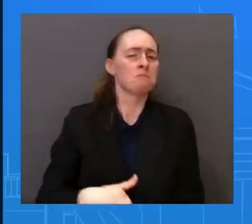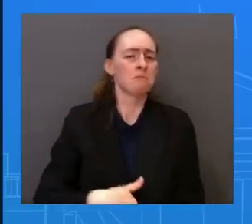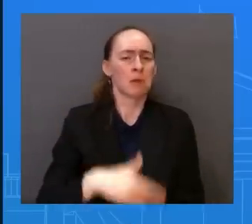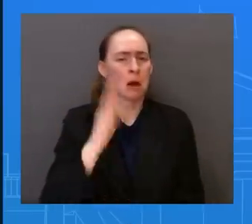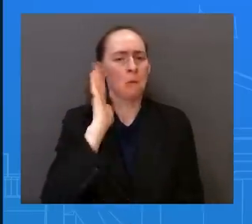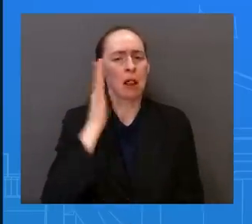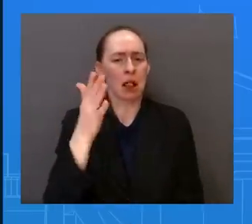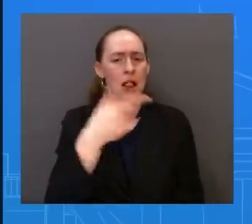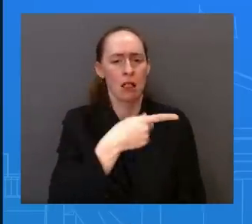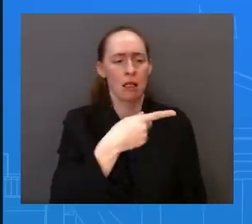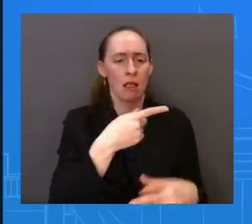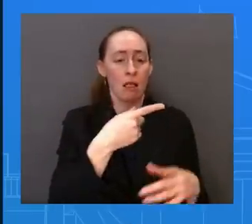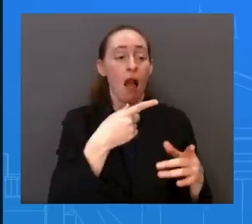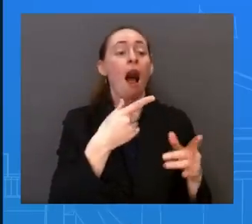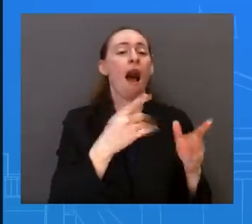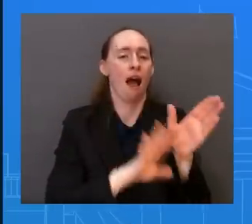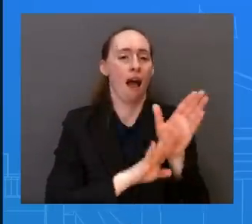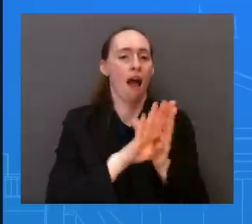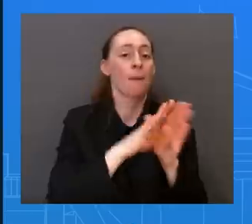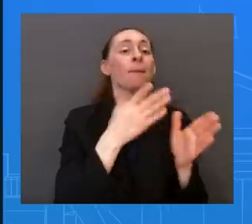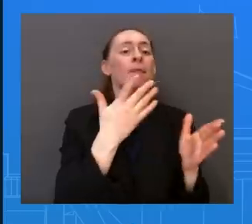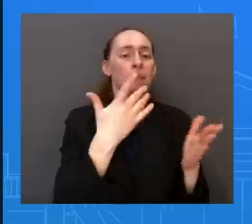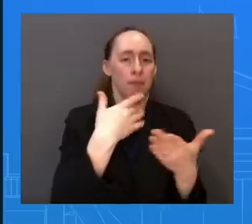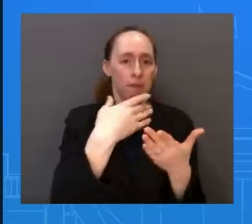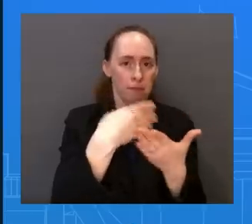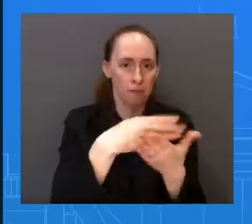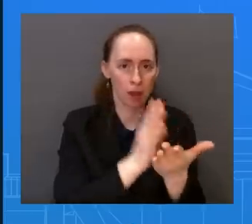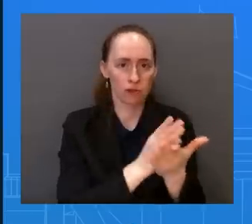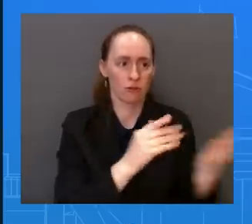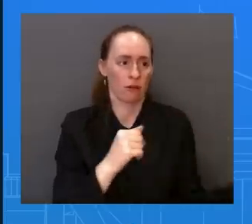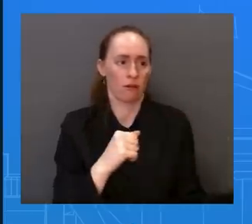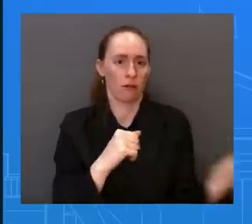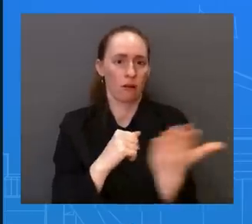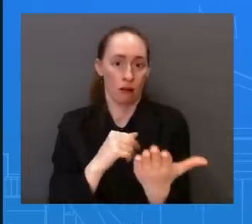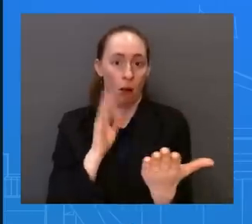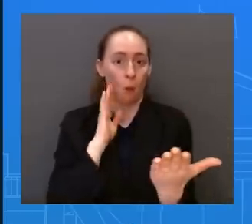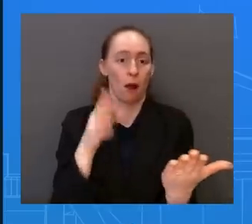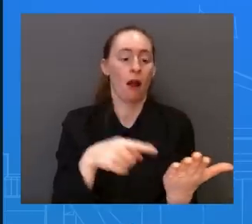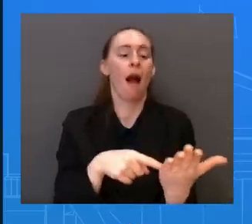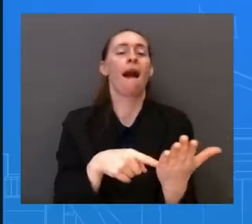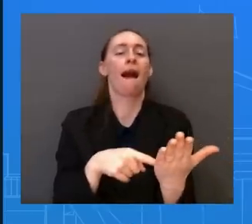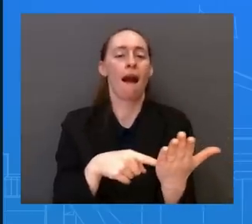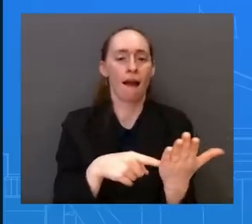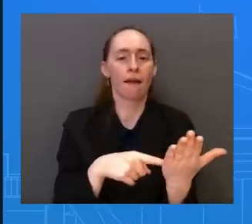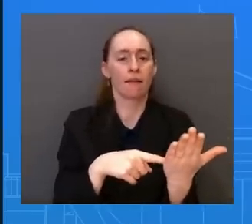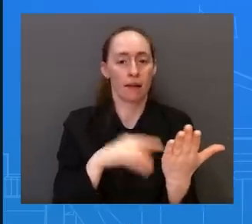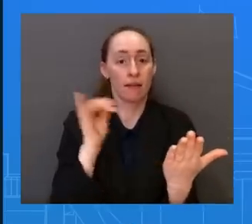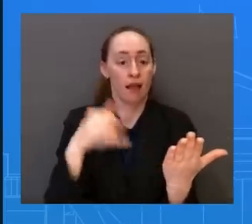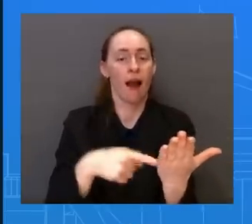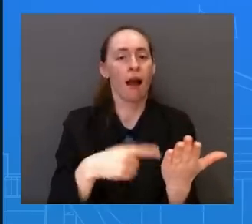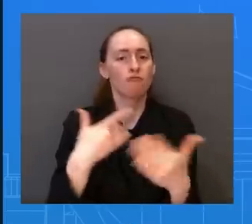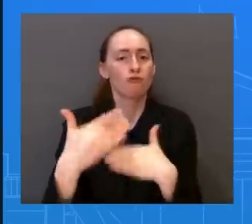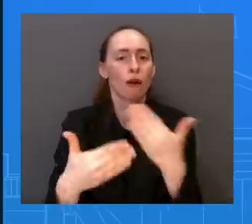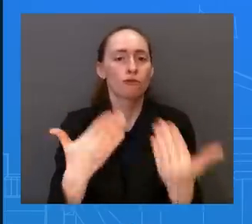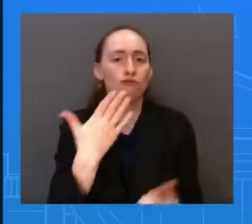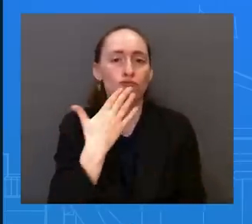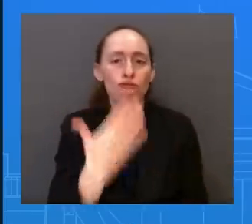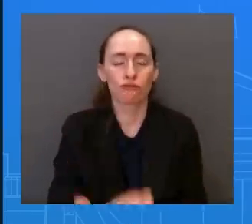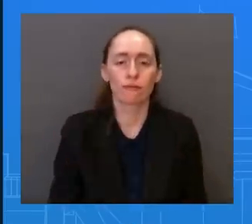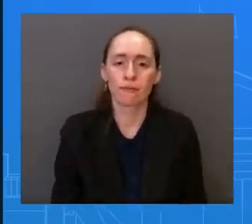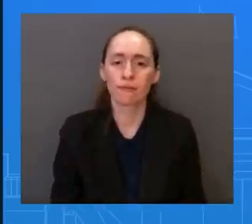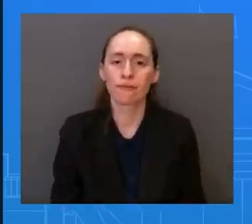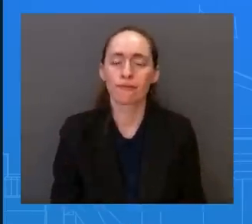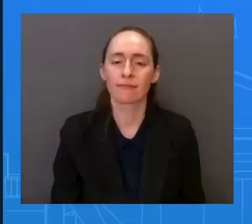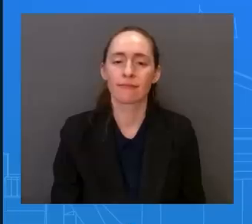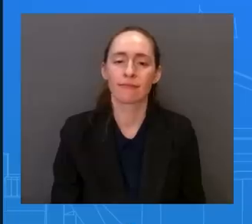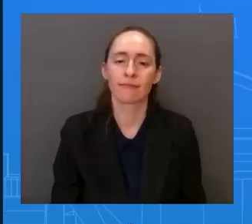the way that the process works most effectively. And it really is important for the American people and for everyone to